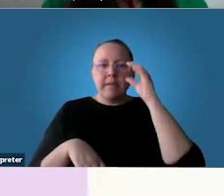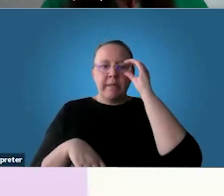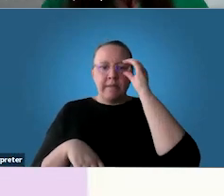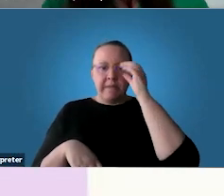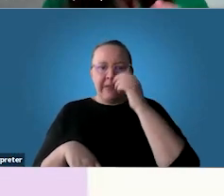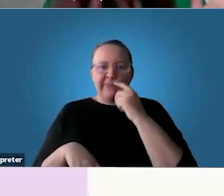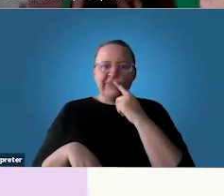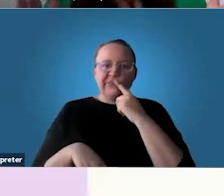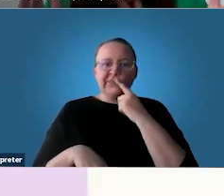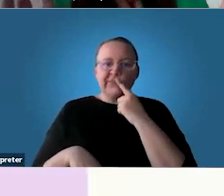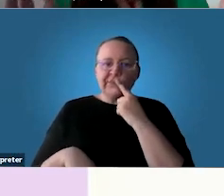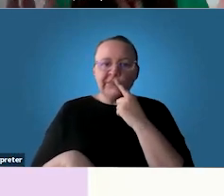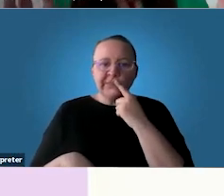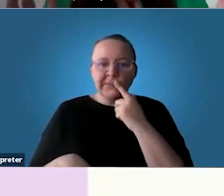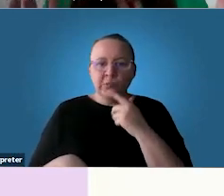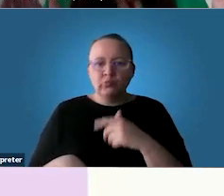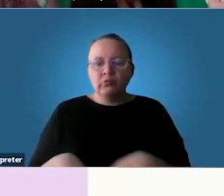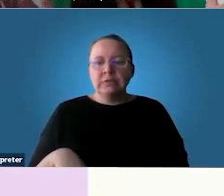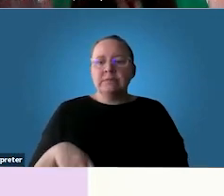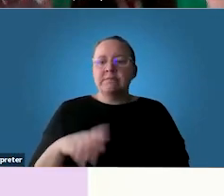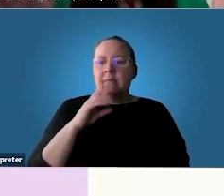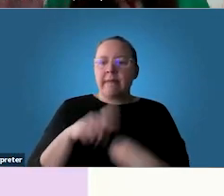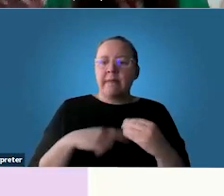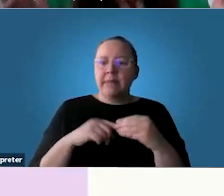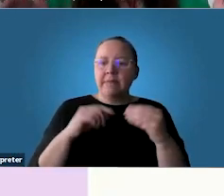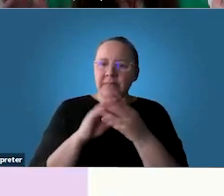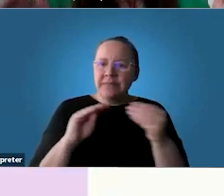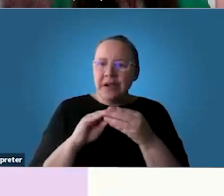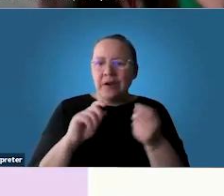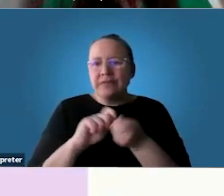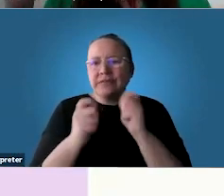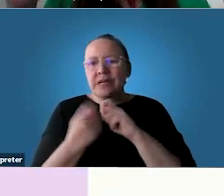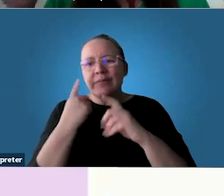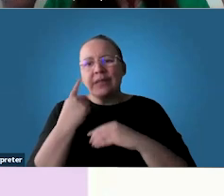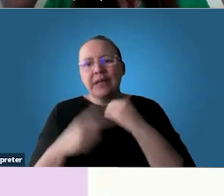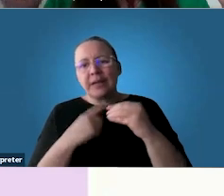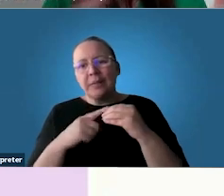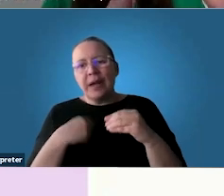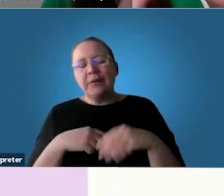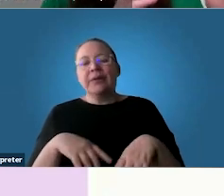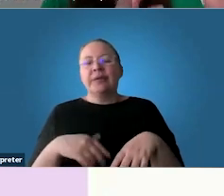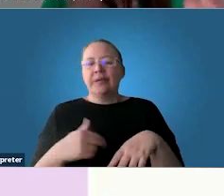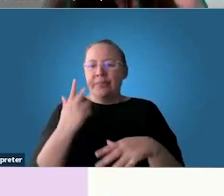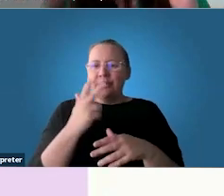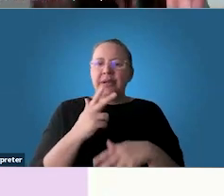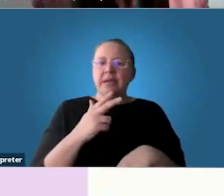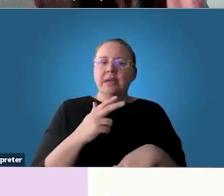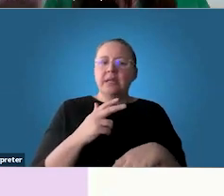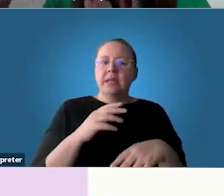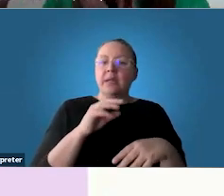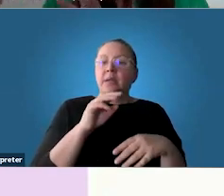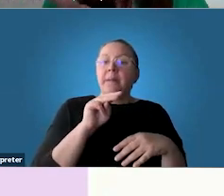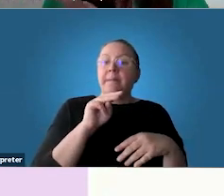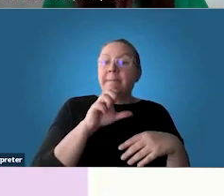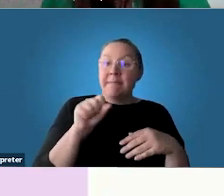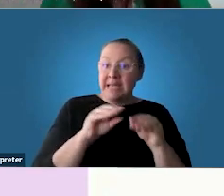report on philanthropy and narrative change, and they really think about narrative change in three areas: mass movements, mass